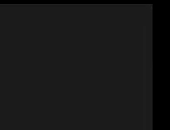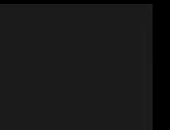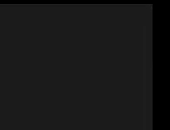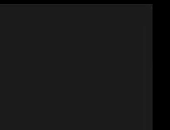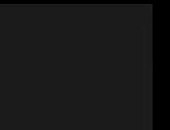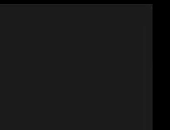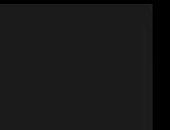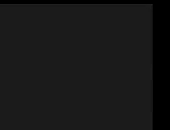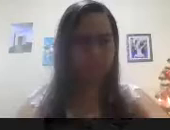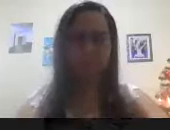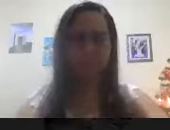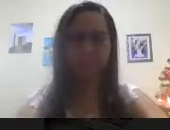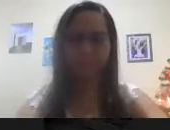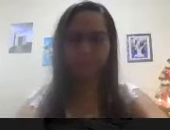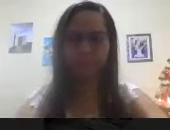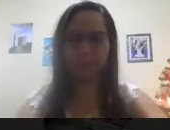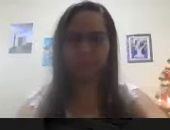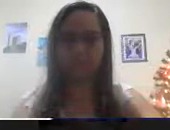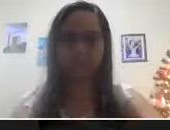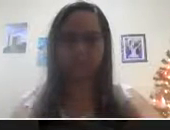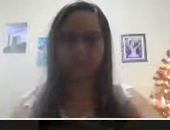Okay, let me just get this.